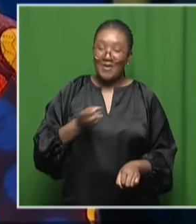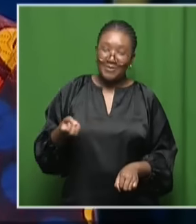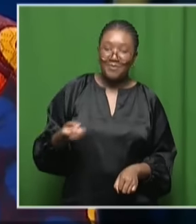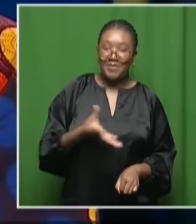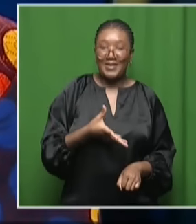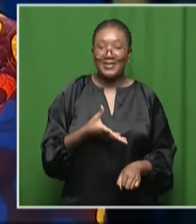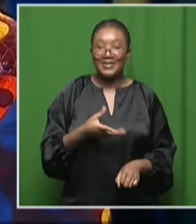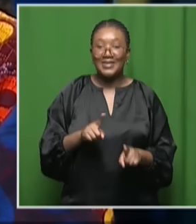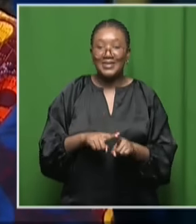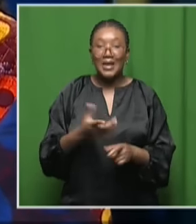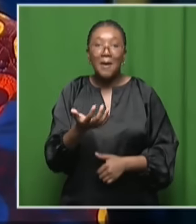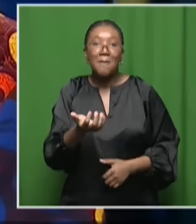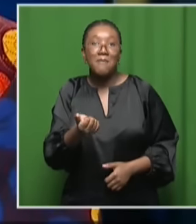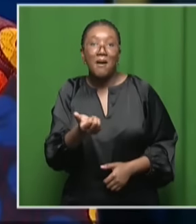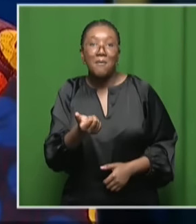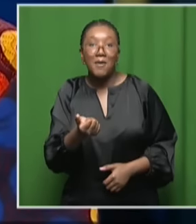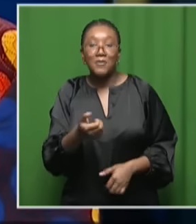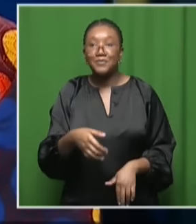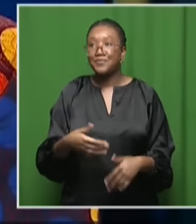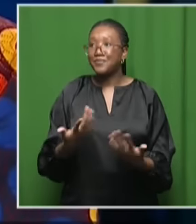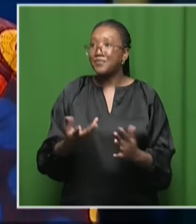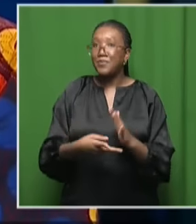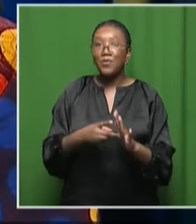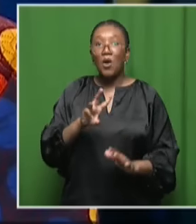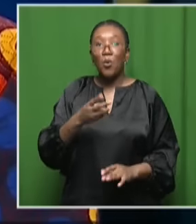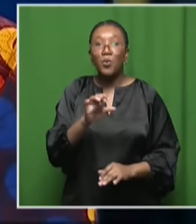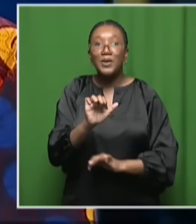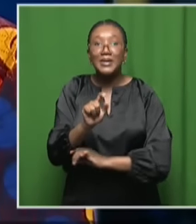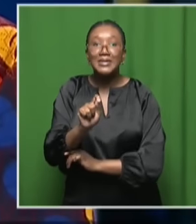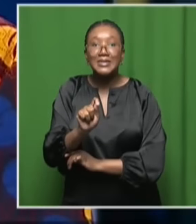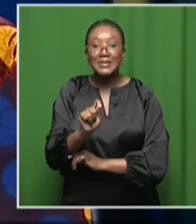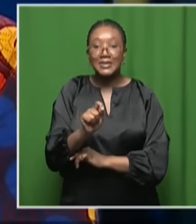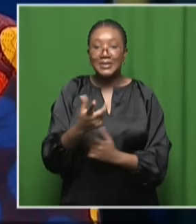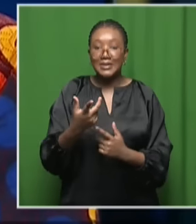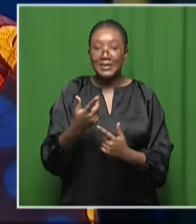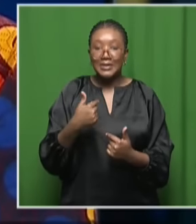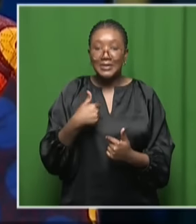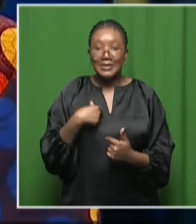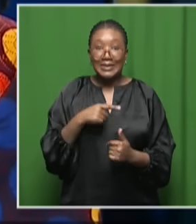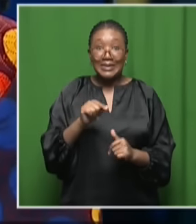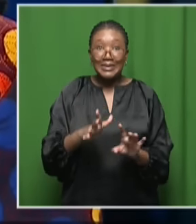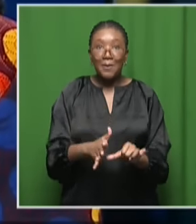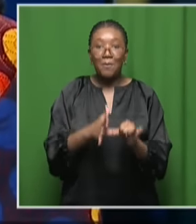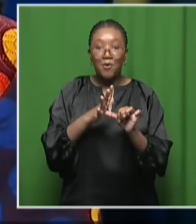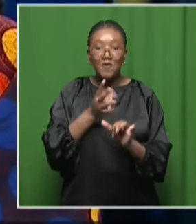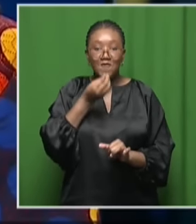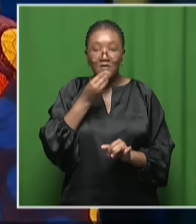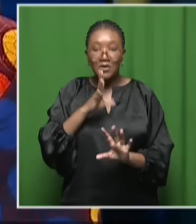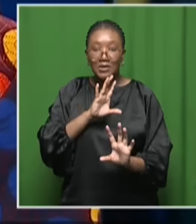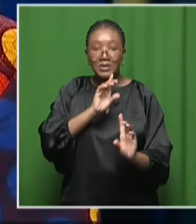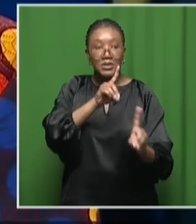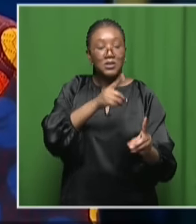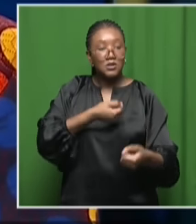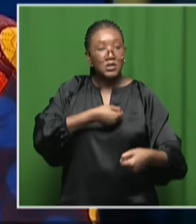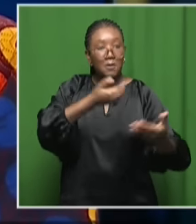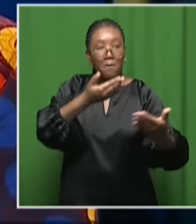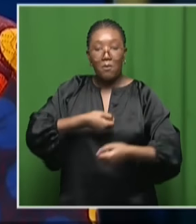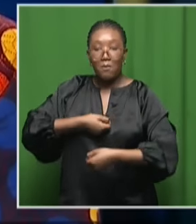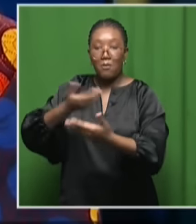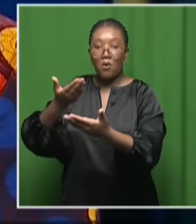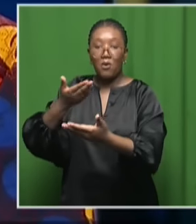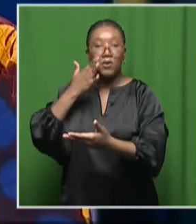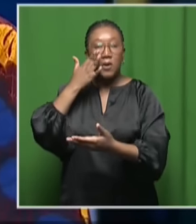importing wheat, on importing other important grains, and this needs to be dealt with in a two-pronged way. The first